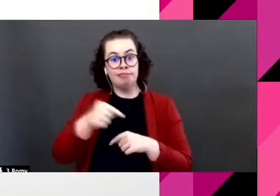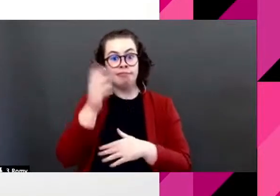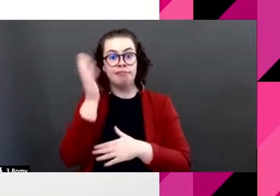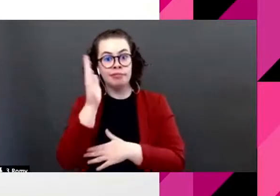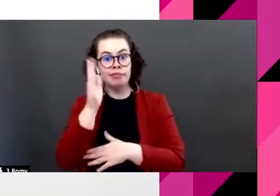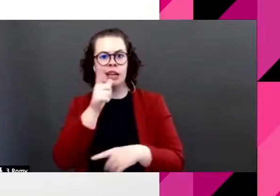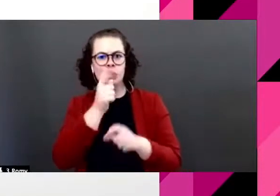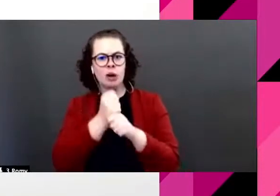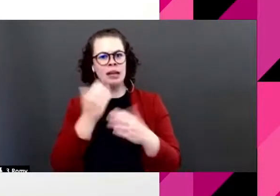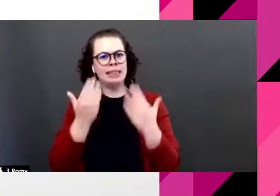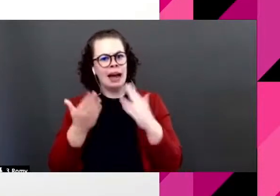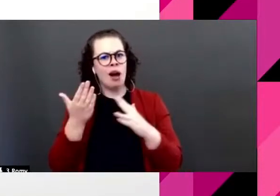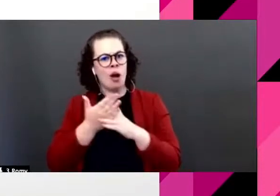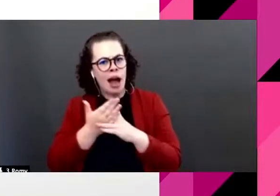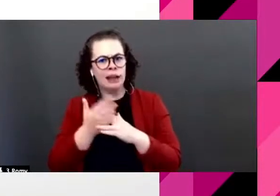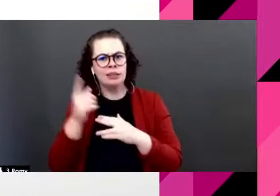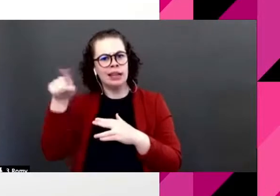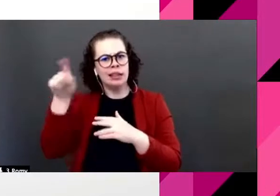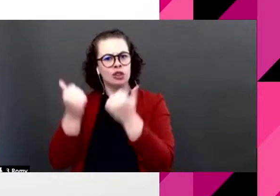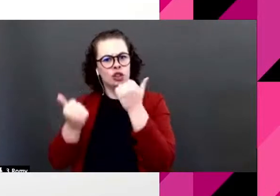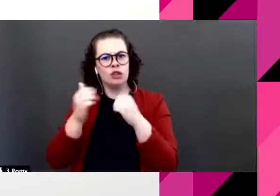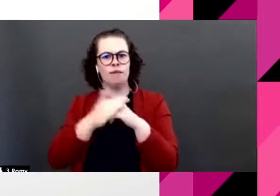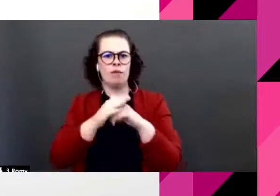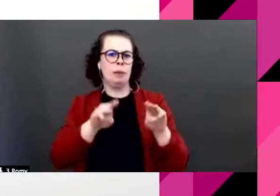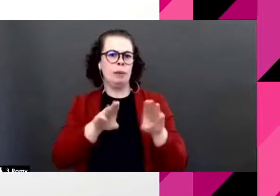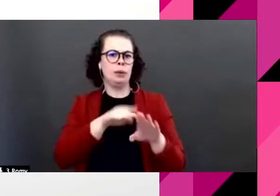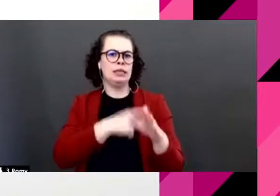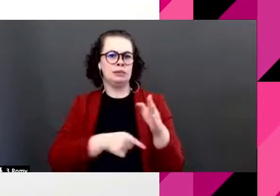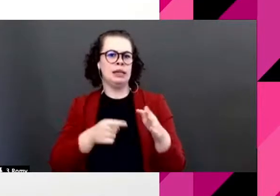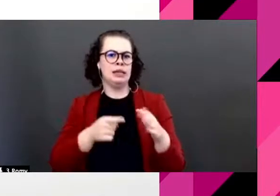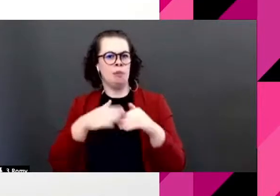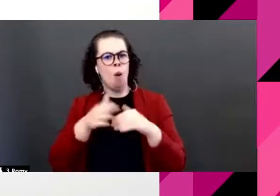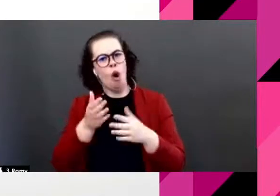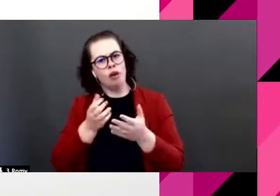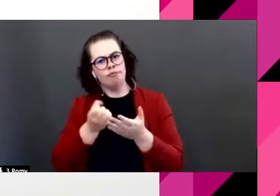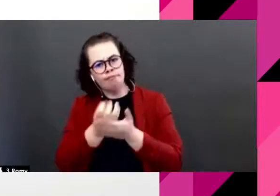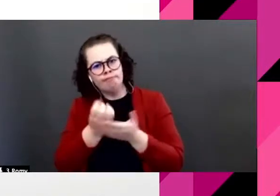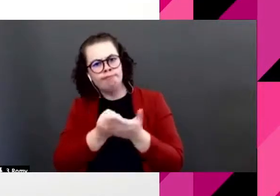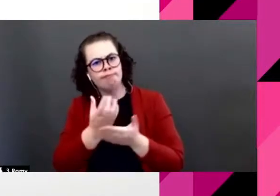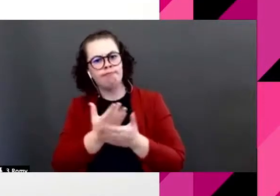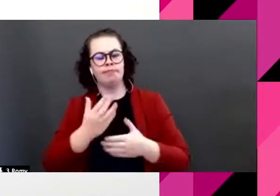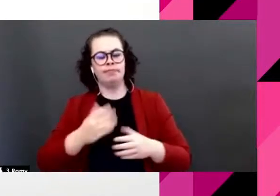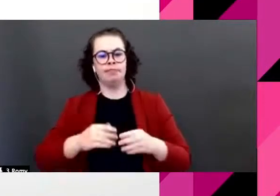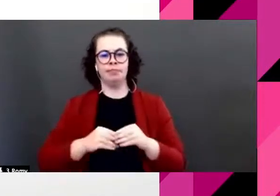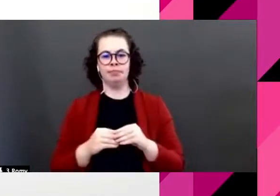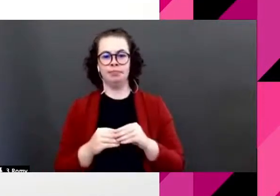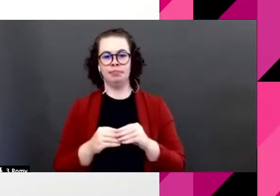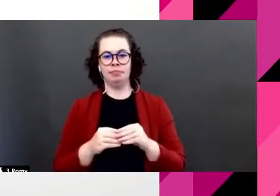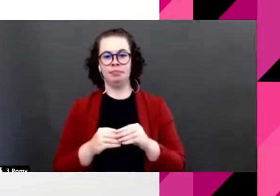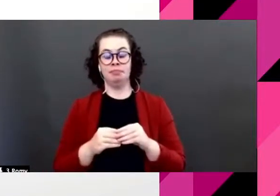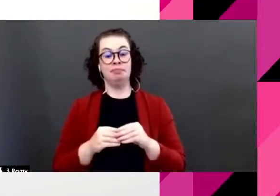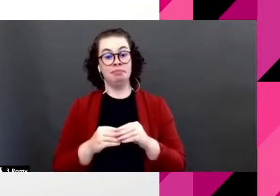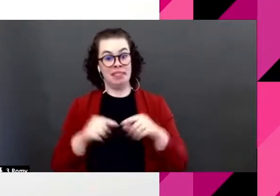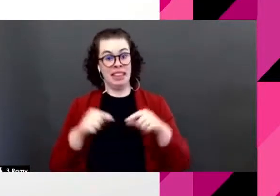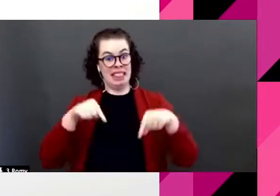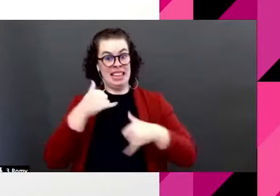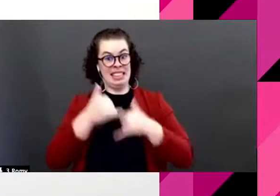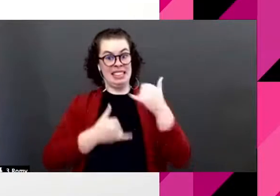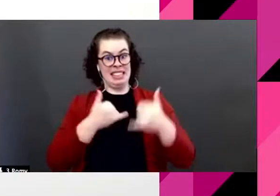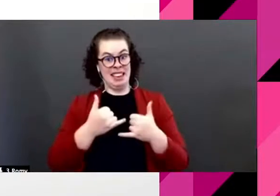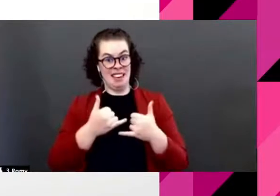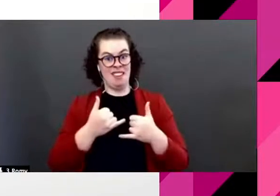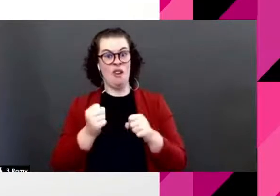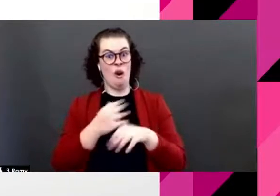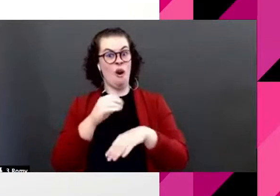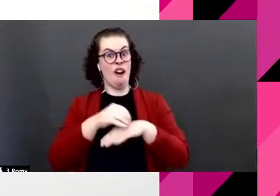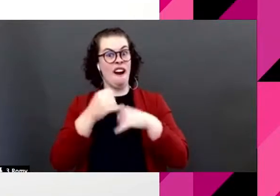to justice for persons with disabilities. Thanks to the virtual aspect of this year's conference, we're able